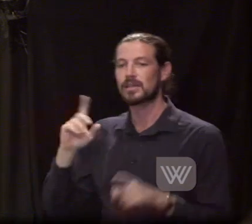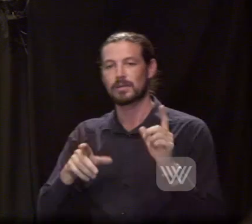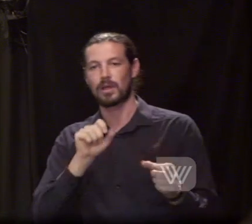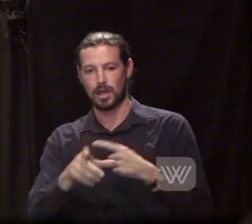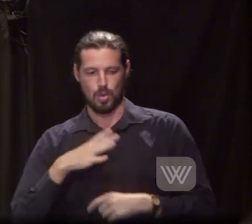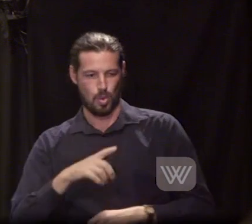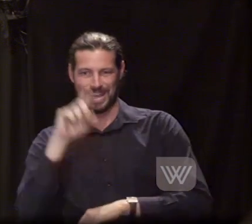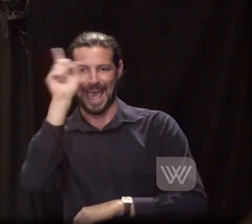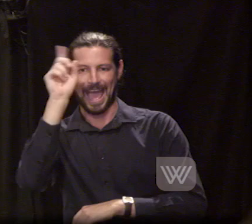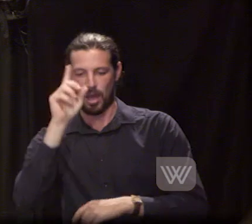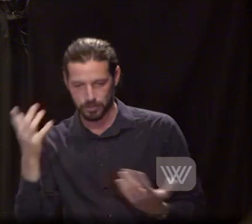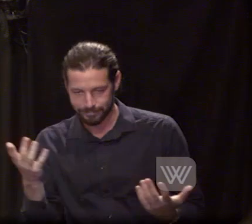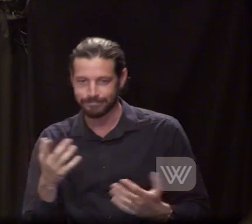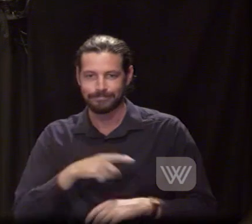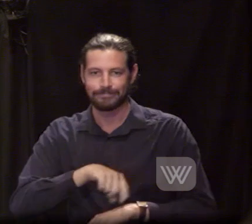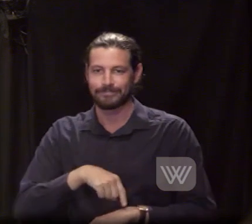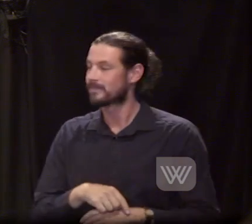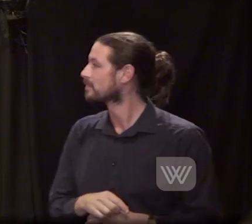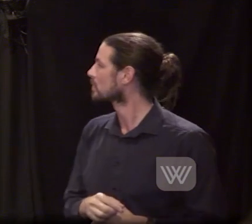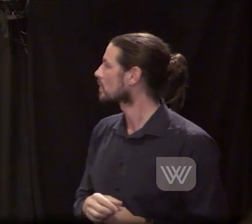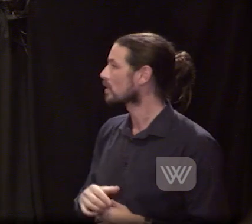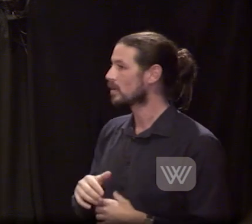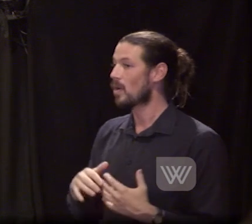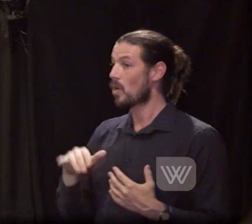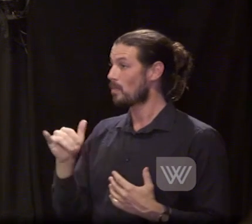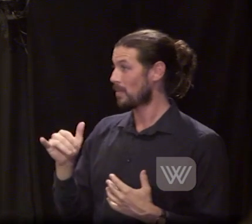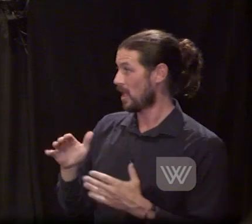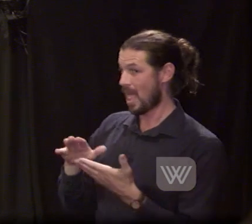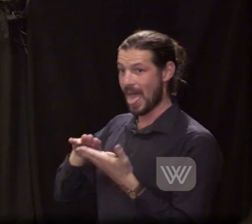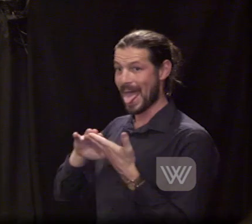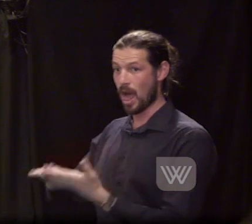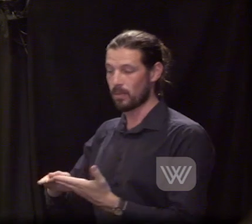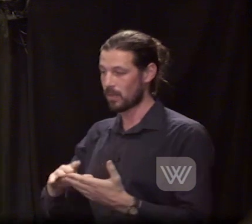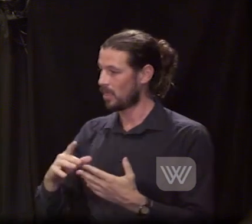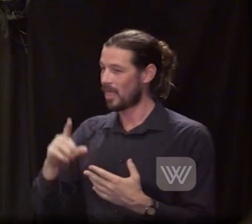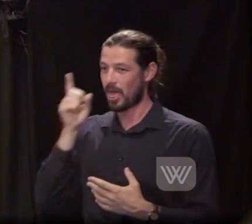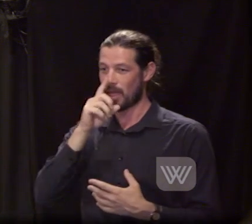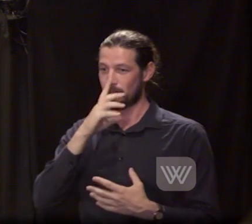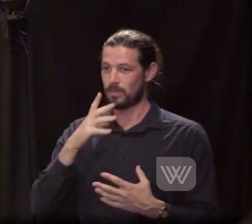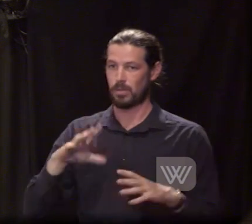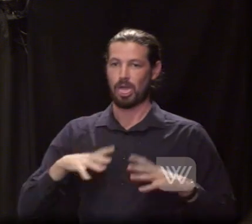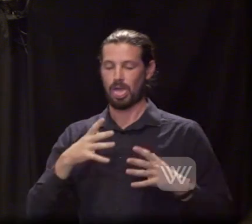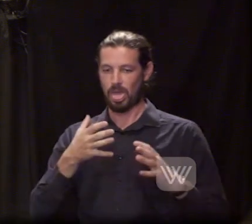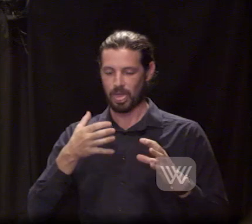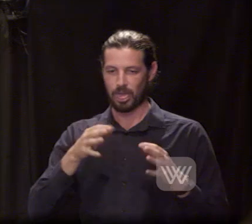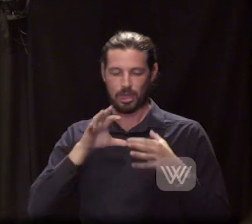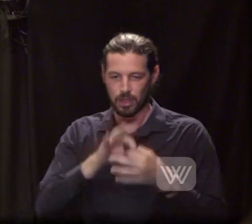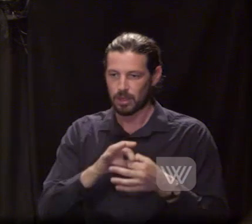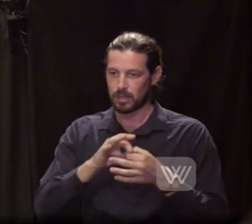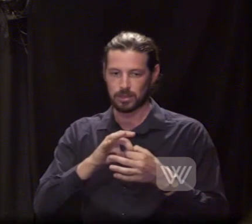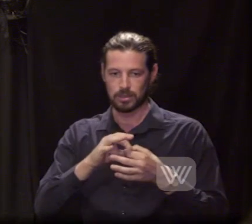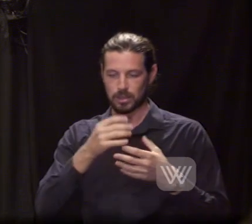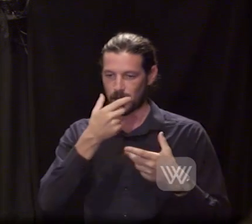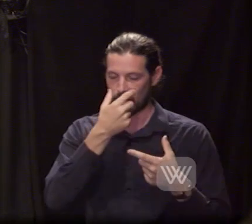Yeah. We've gone you, but that must have been a nice thing to wean yourself off that instant reply. I'm an addict. I'm